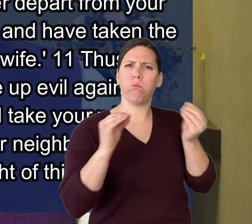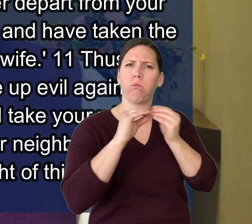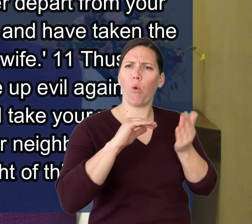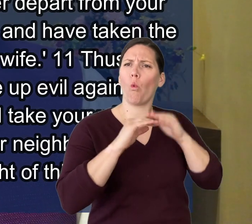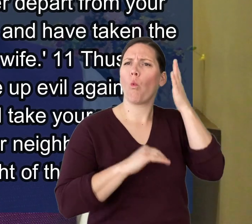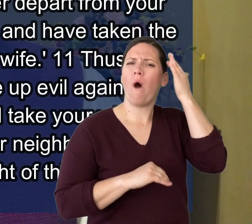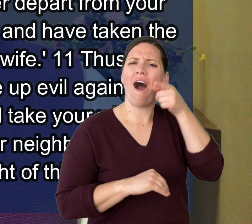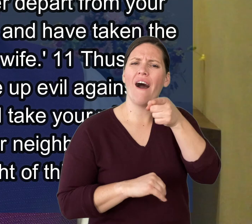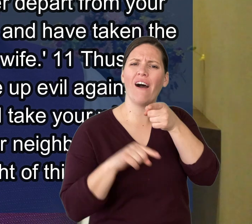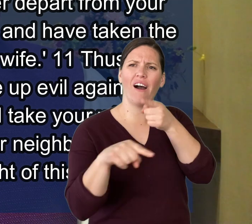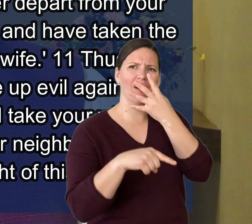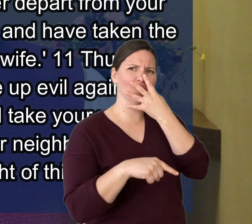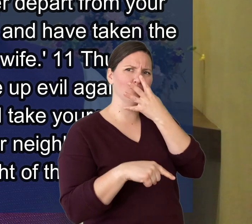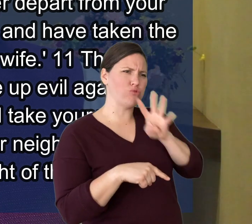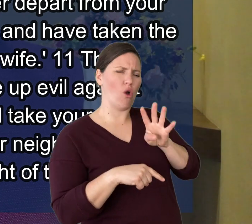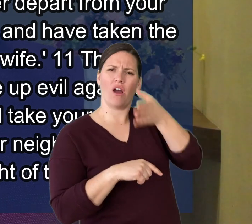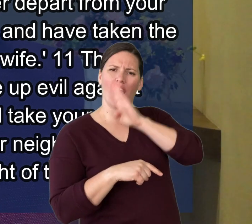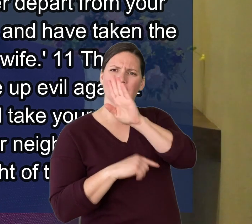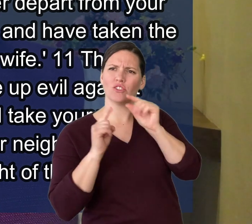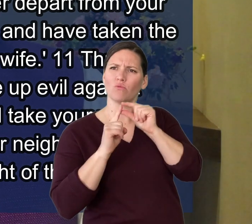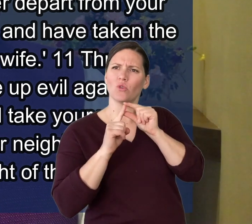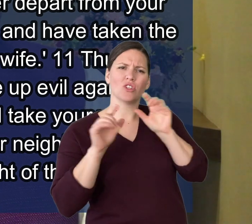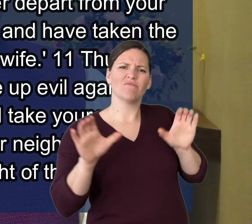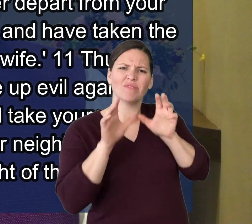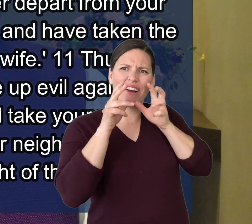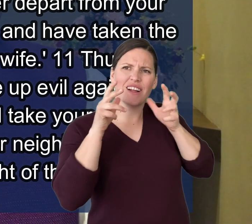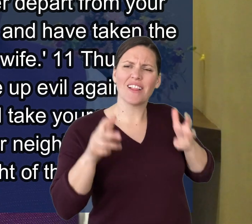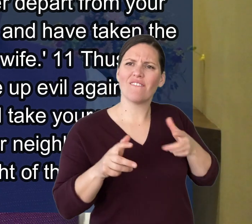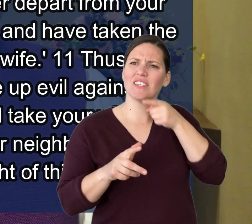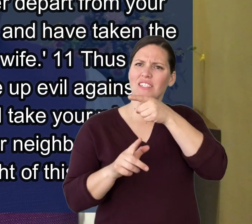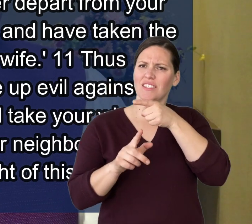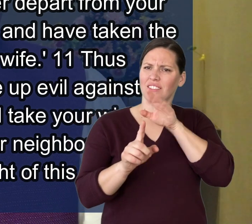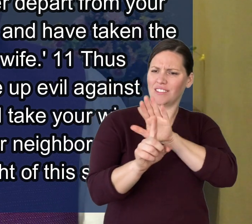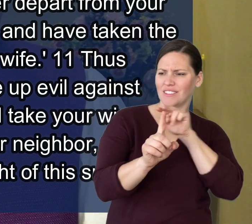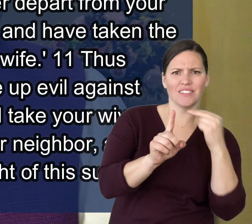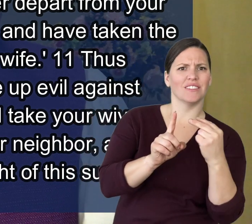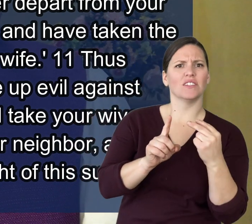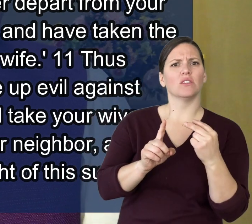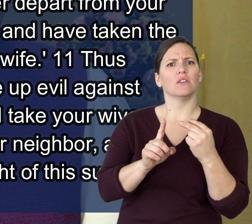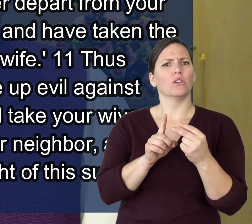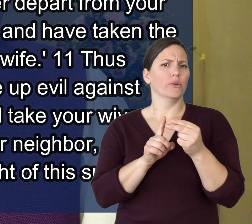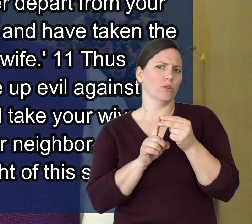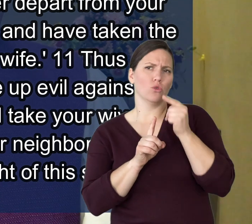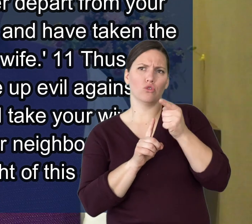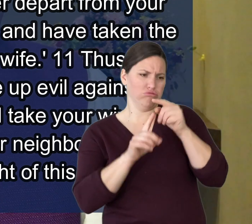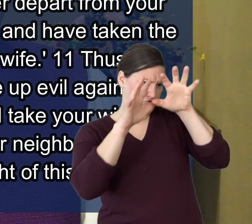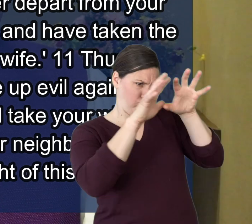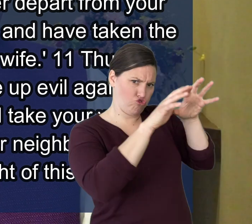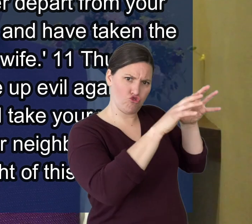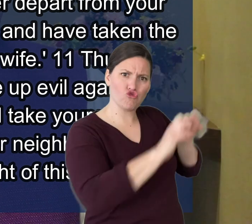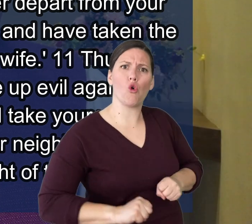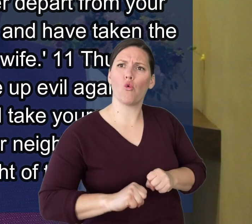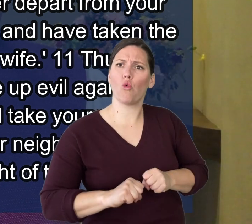you despised the word of the Lord to do what is evil in his sight? You have struck down